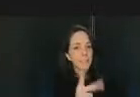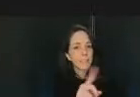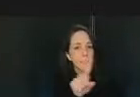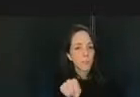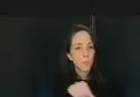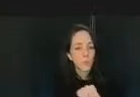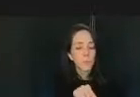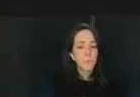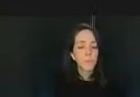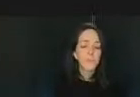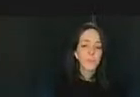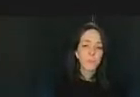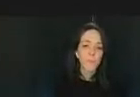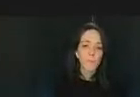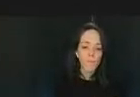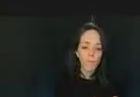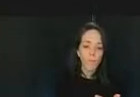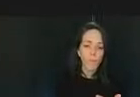I